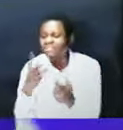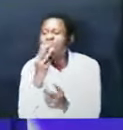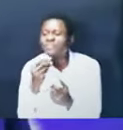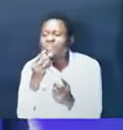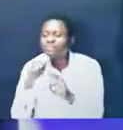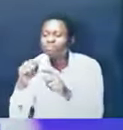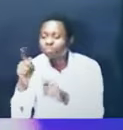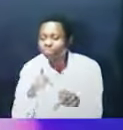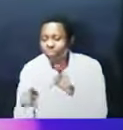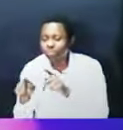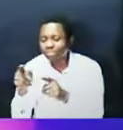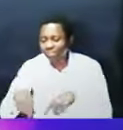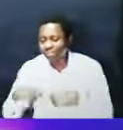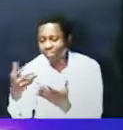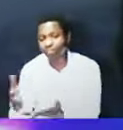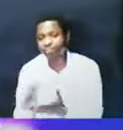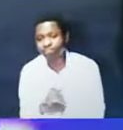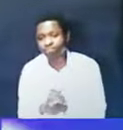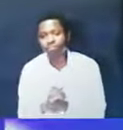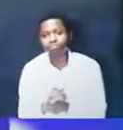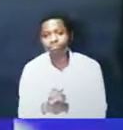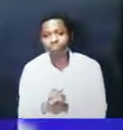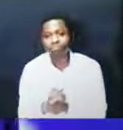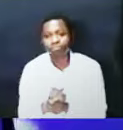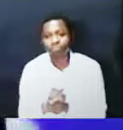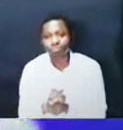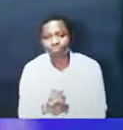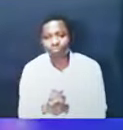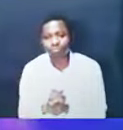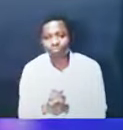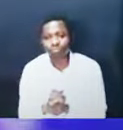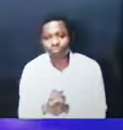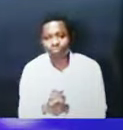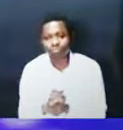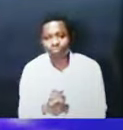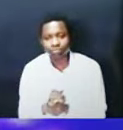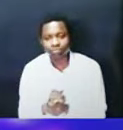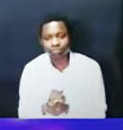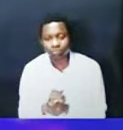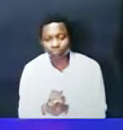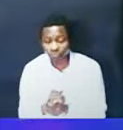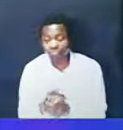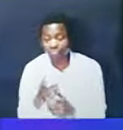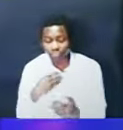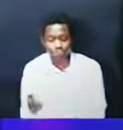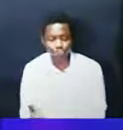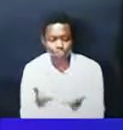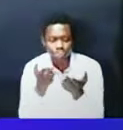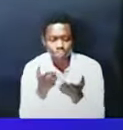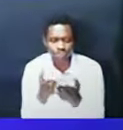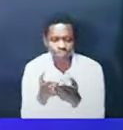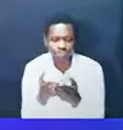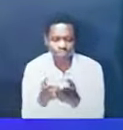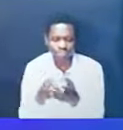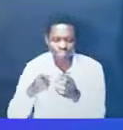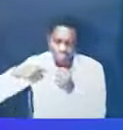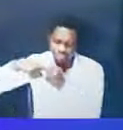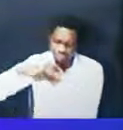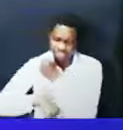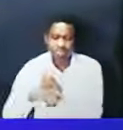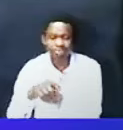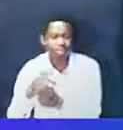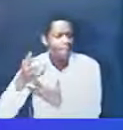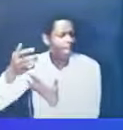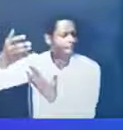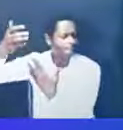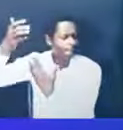Yes. It provides a comprehensive ancient catalog of the Jewish diaspora. Now